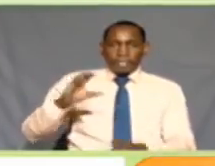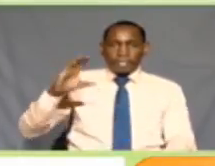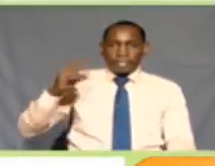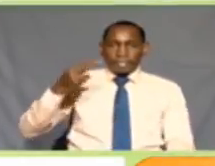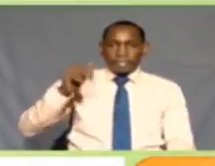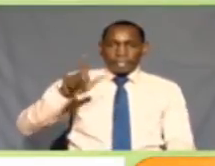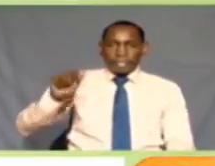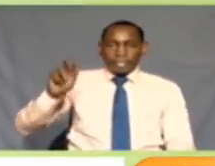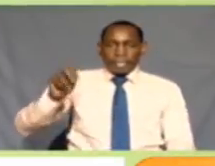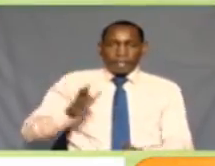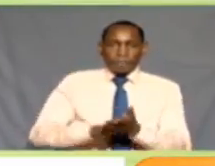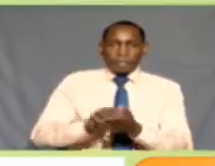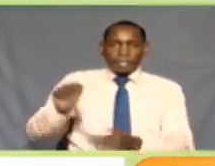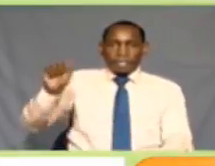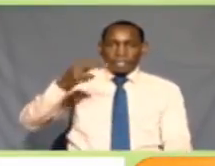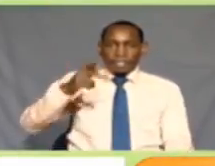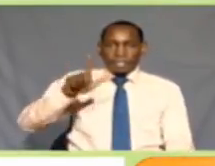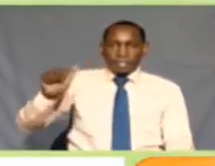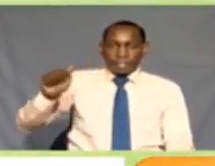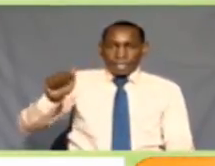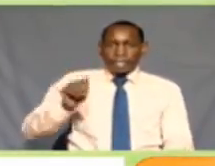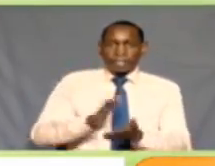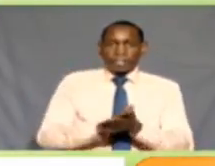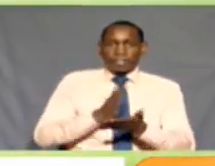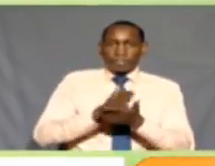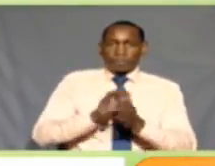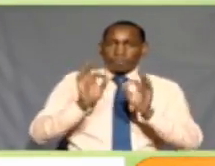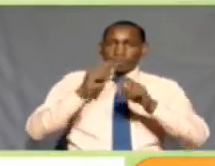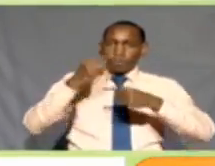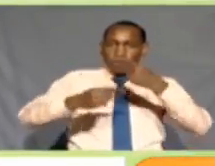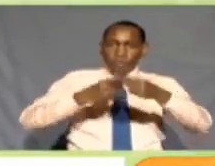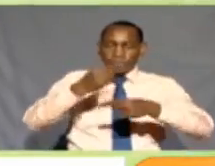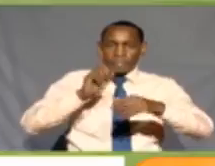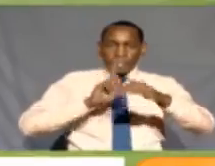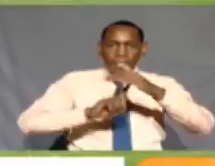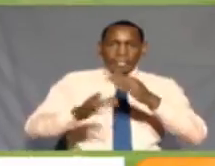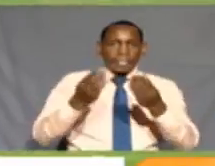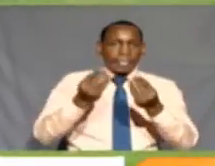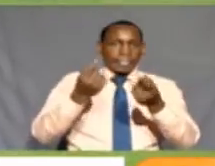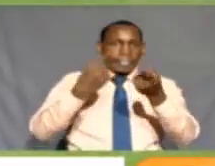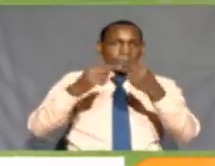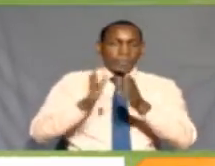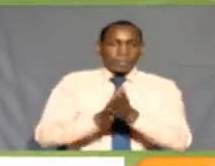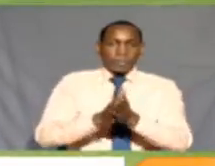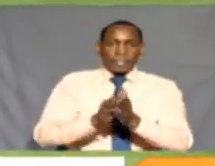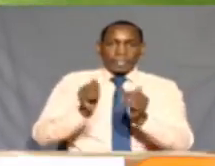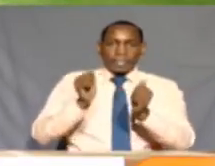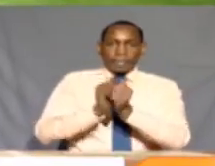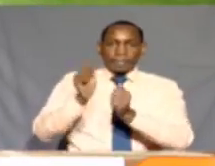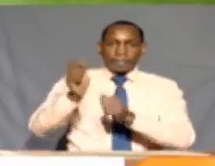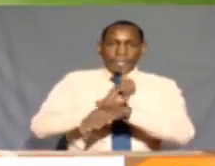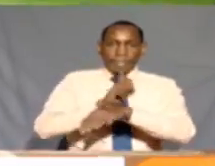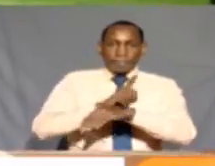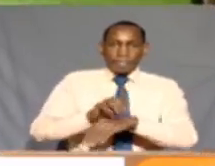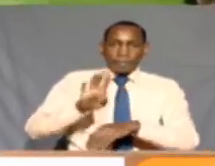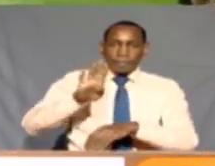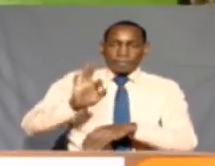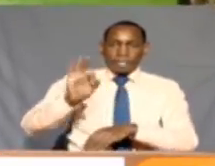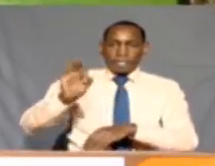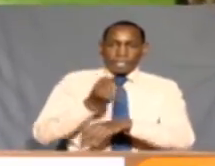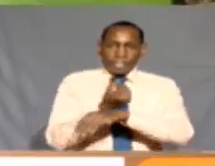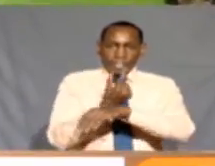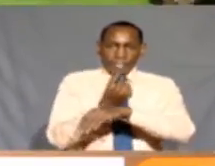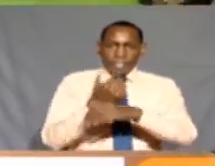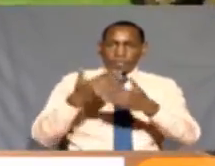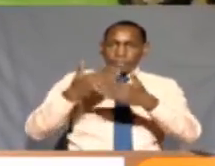and Sheila Chelangat. Kasait's blistering form continued as she stormed to an easy victory, clocking 15 minutes 43.55